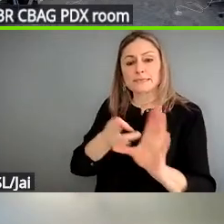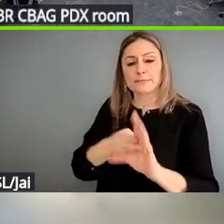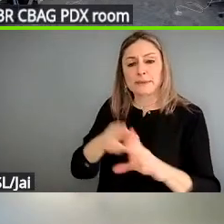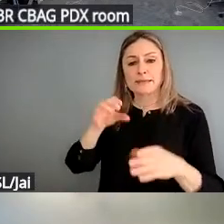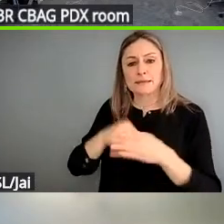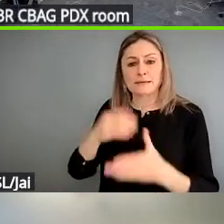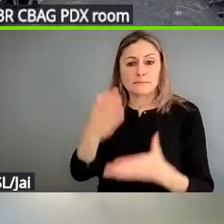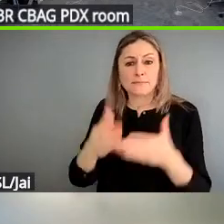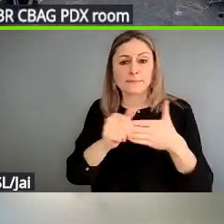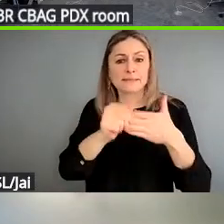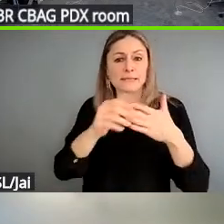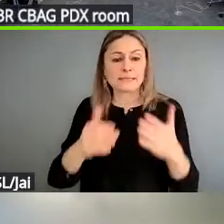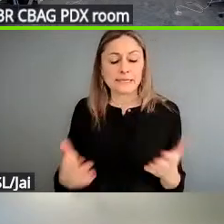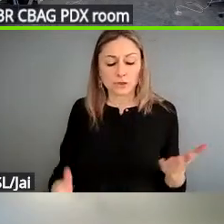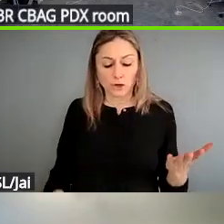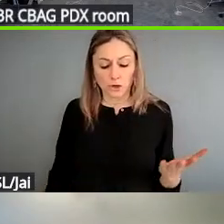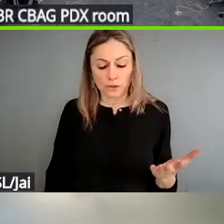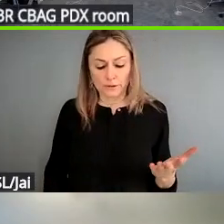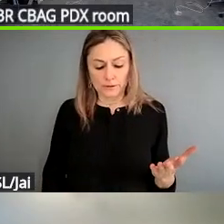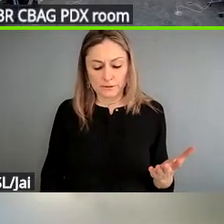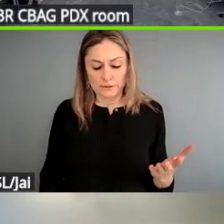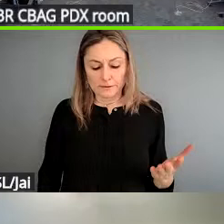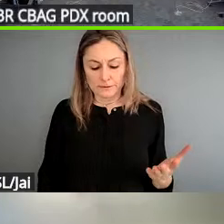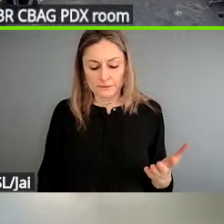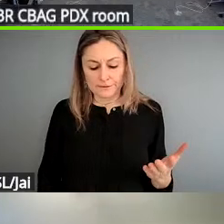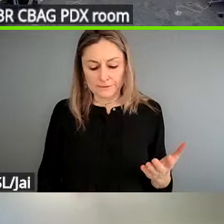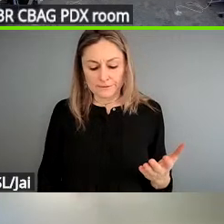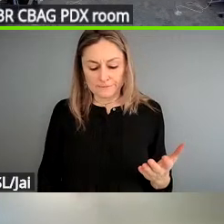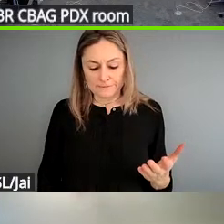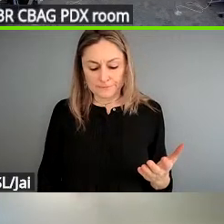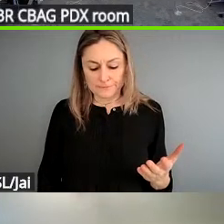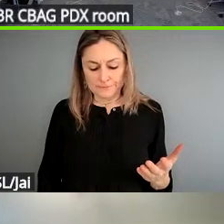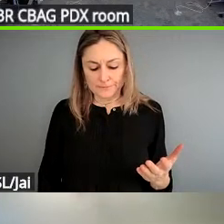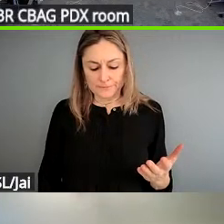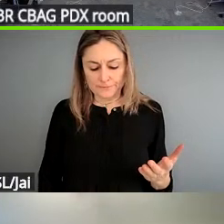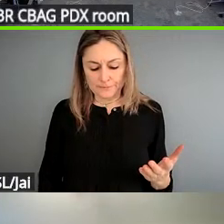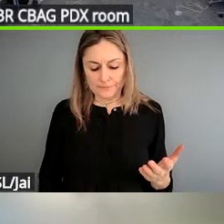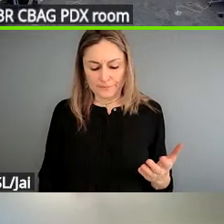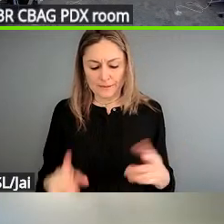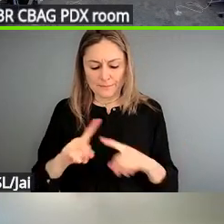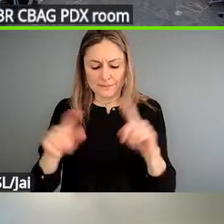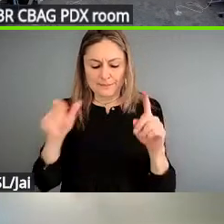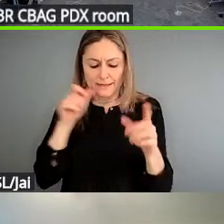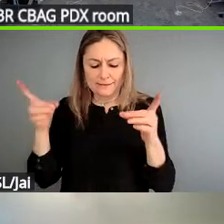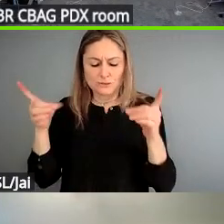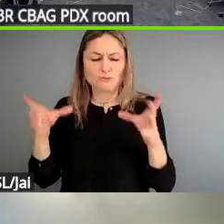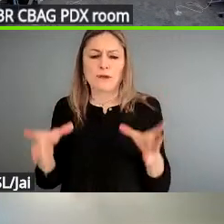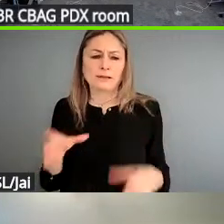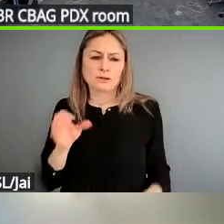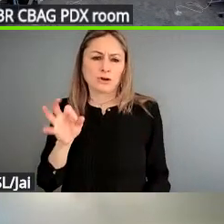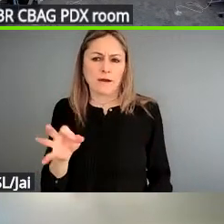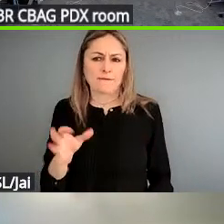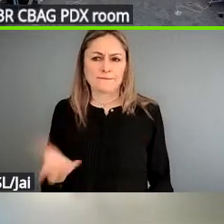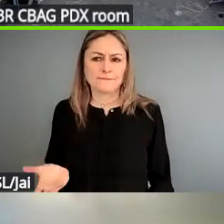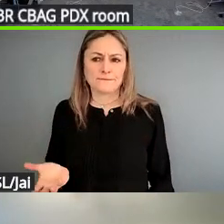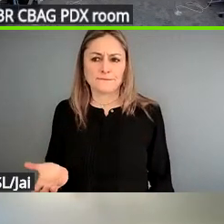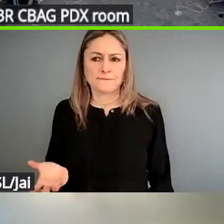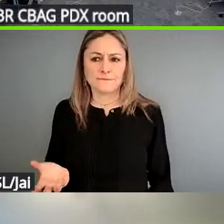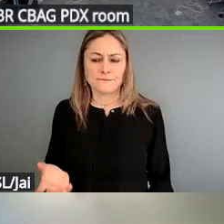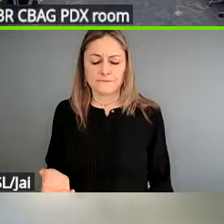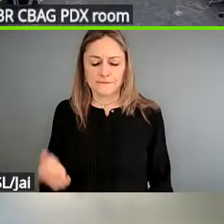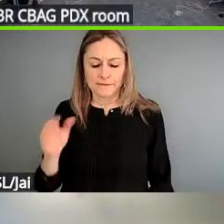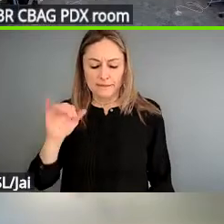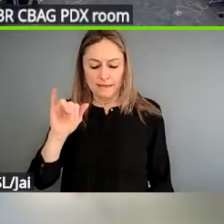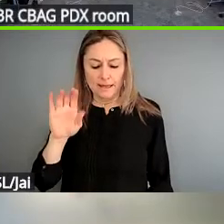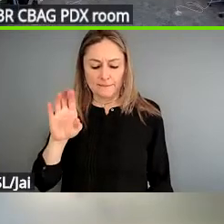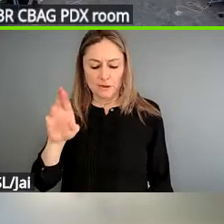leader in, but it is not a director of. That IBR